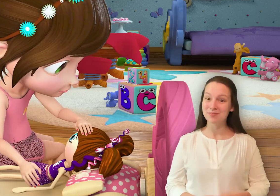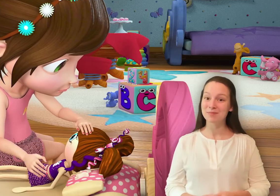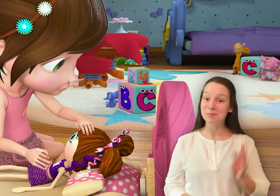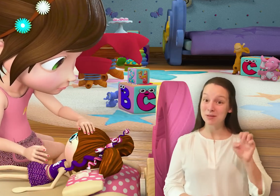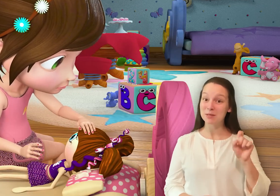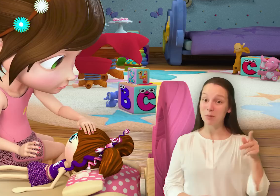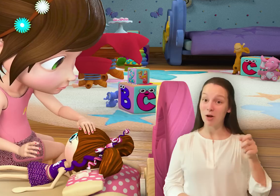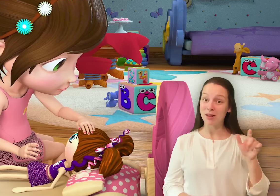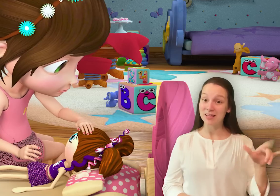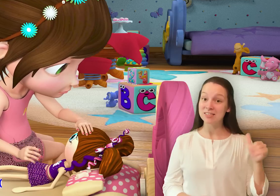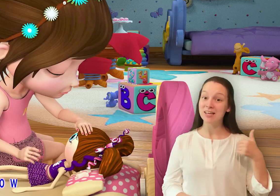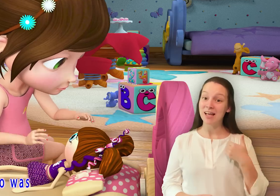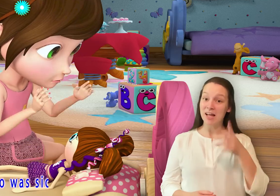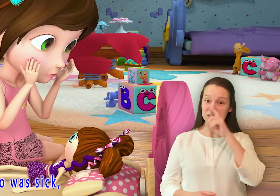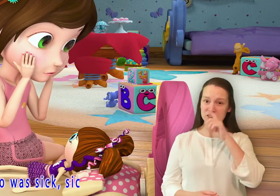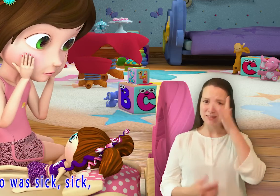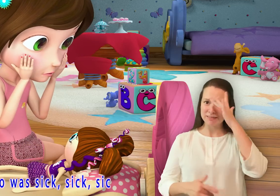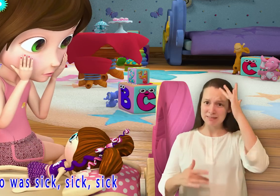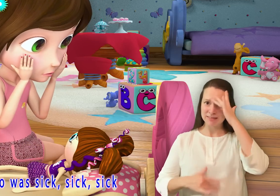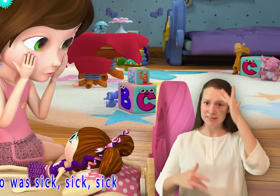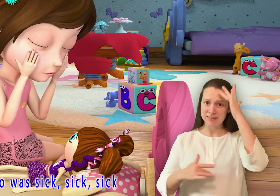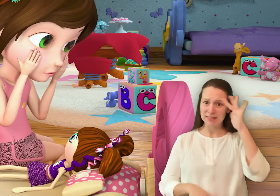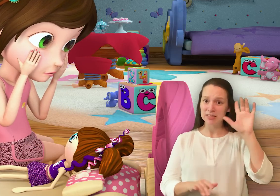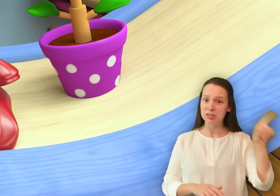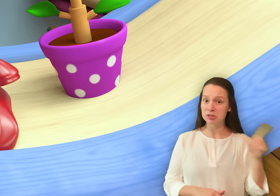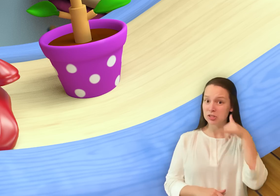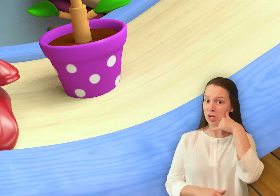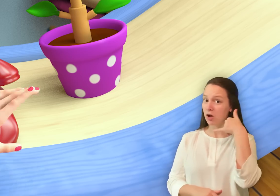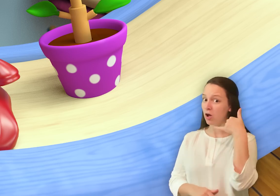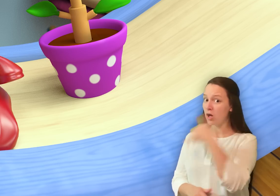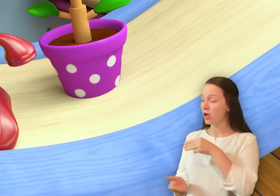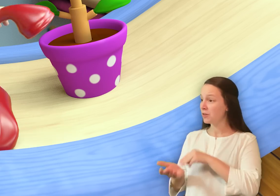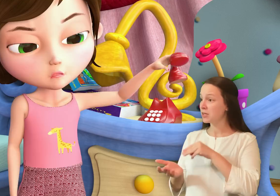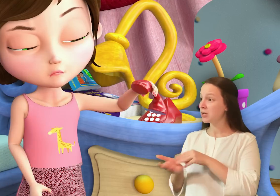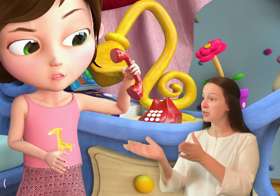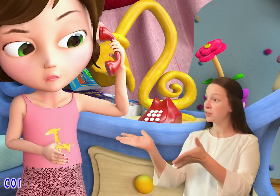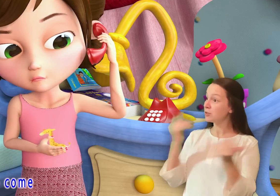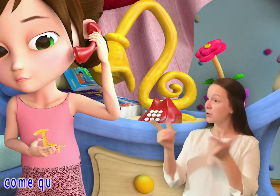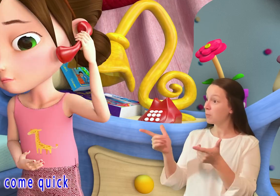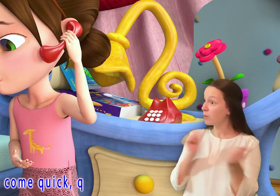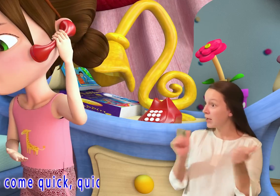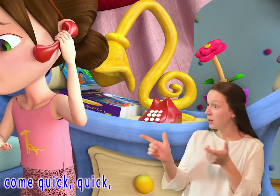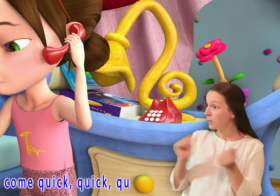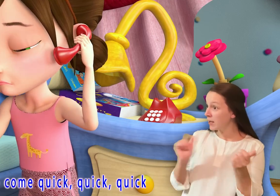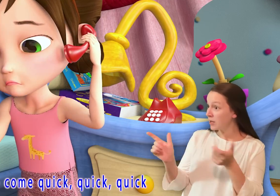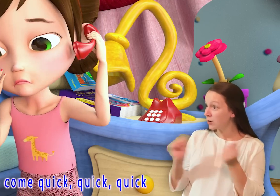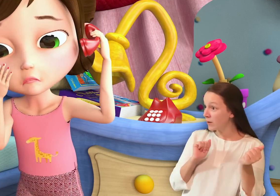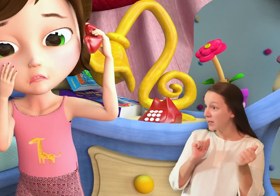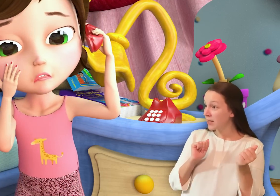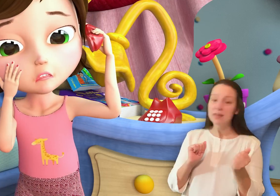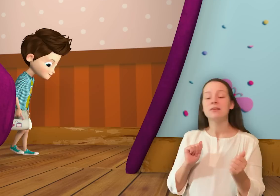bill Miss poly had a dolly who was sick sick sick so she called for the doctor to come